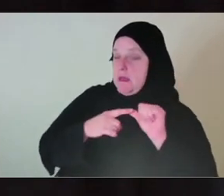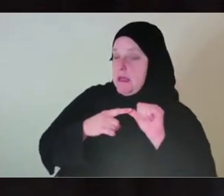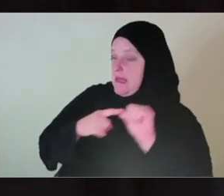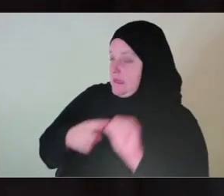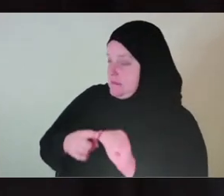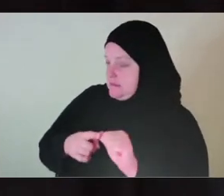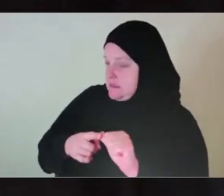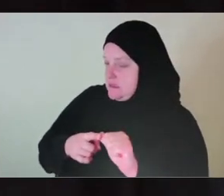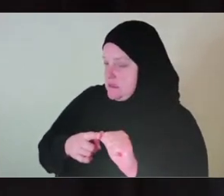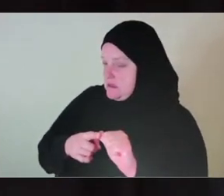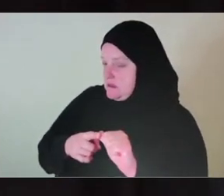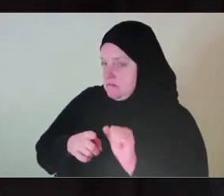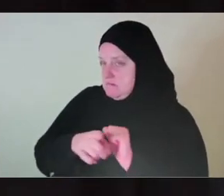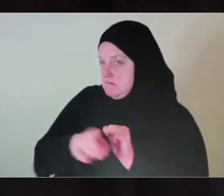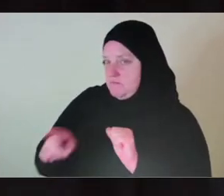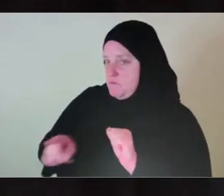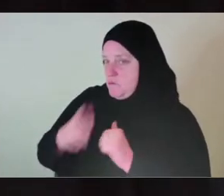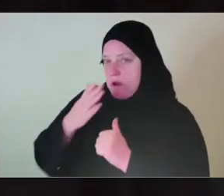present.